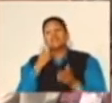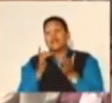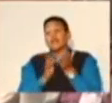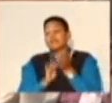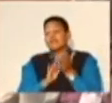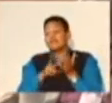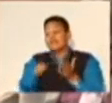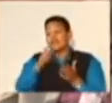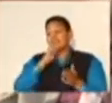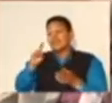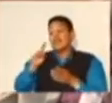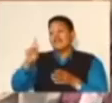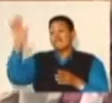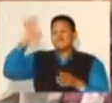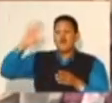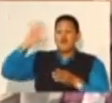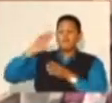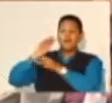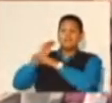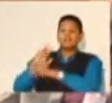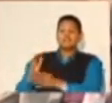of Finance.